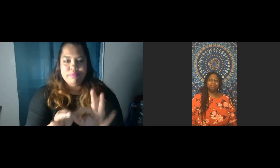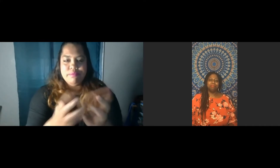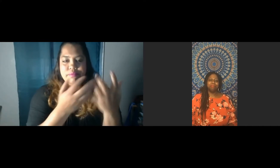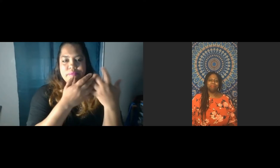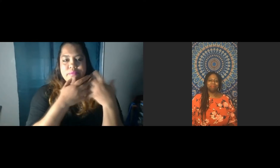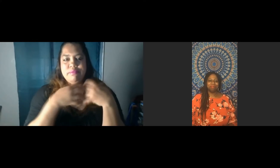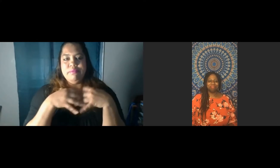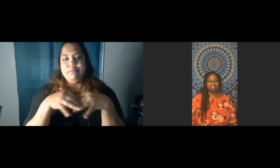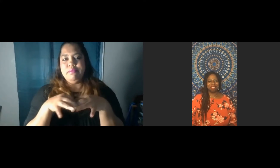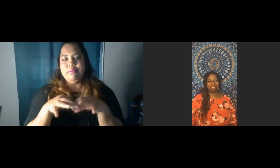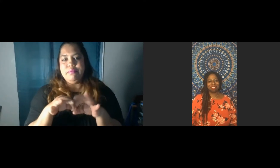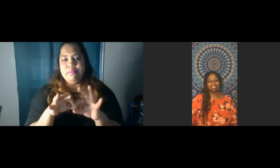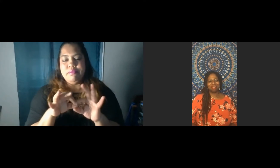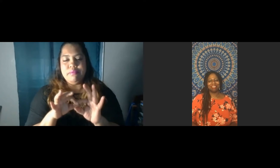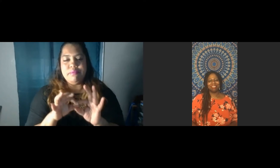freedom.